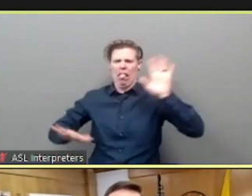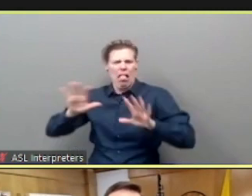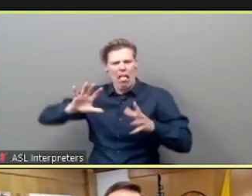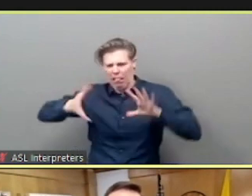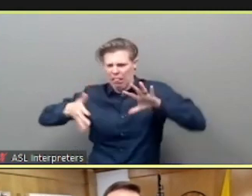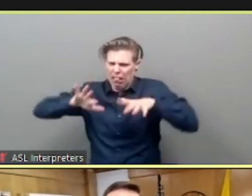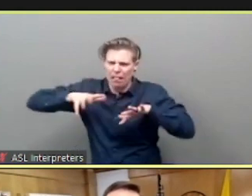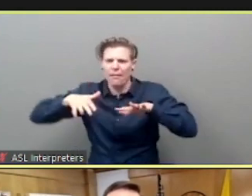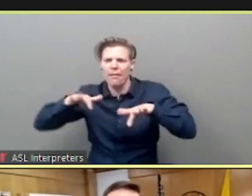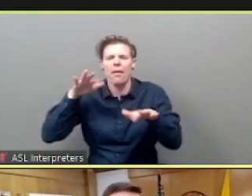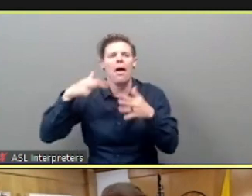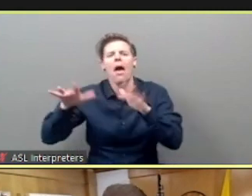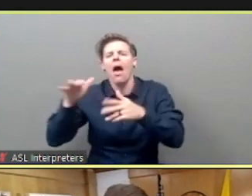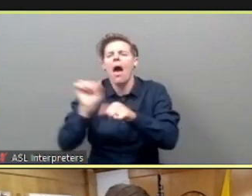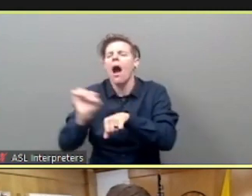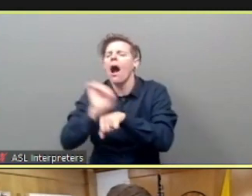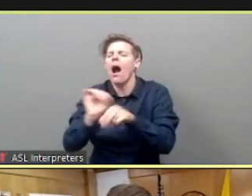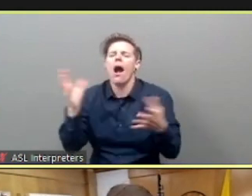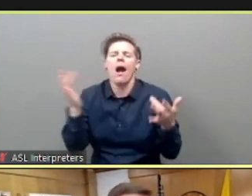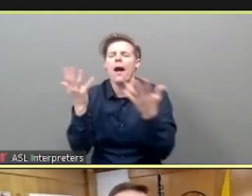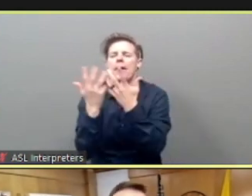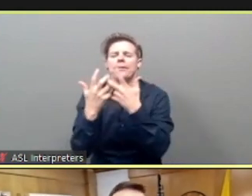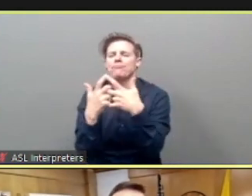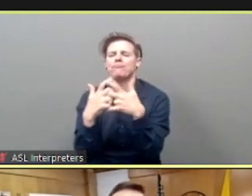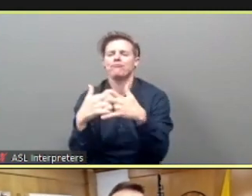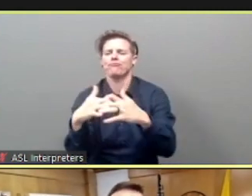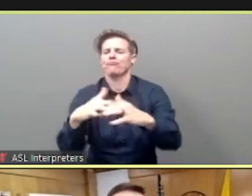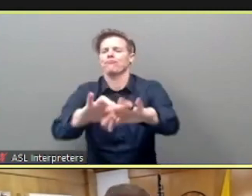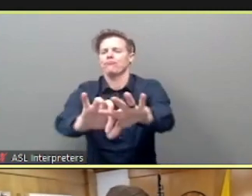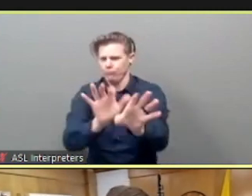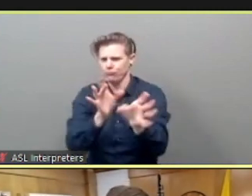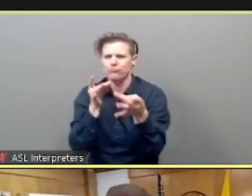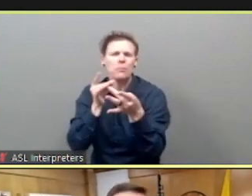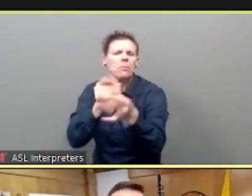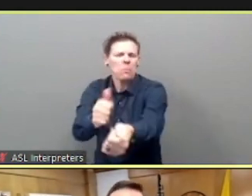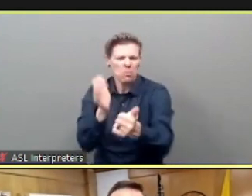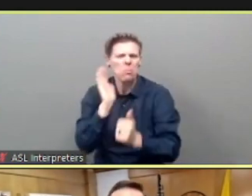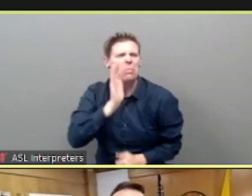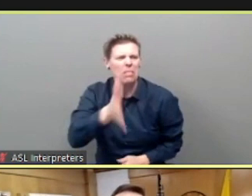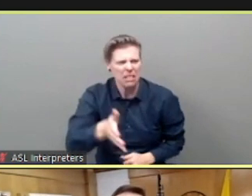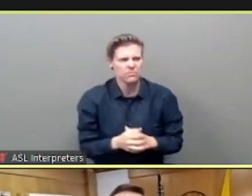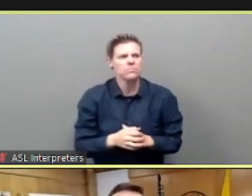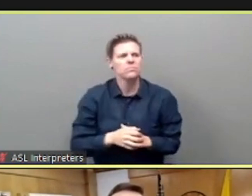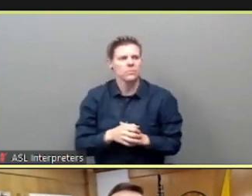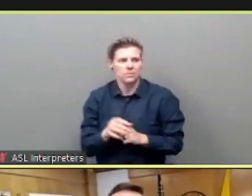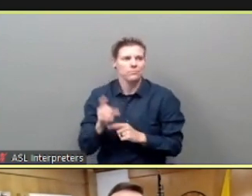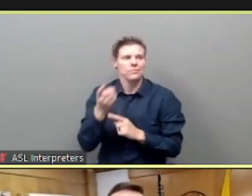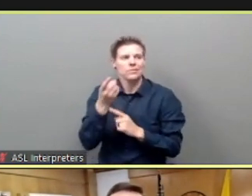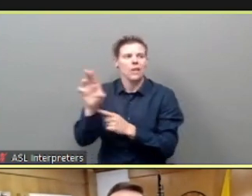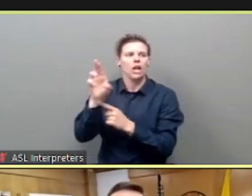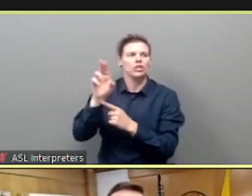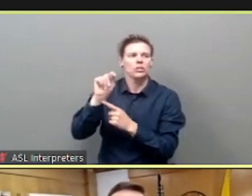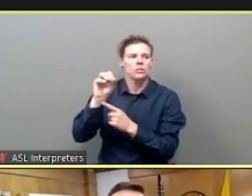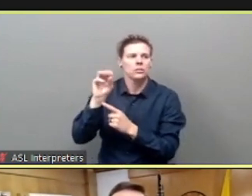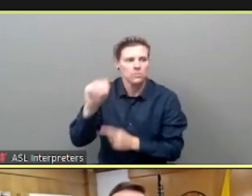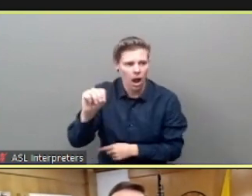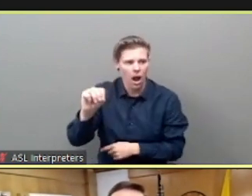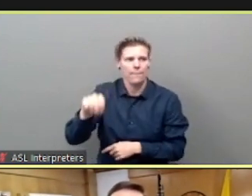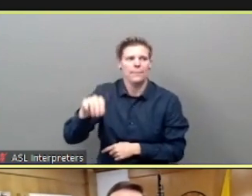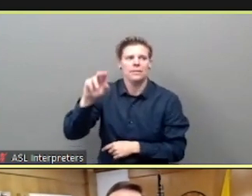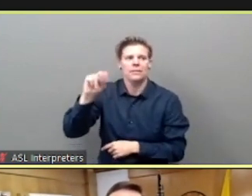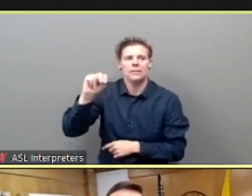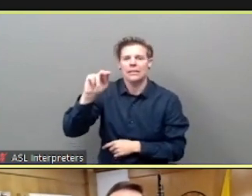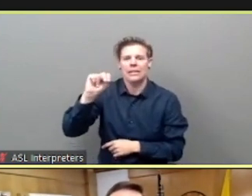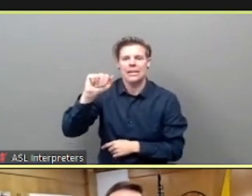person that is the key to making this happen. And Dr. Tom Massaro has been the partner at the Department of